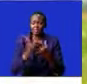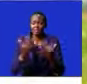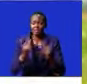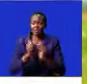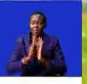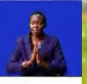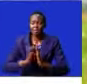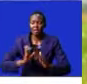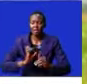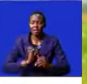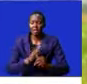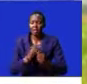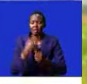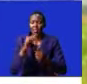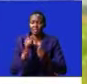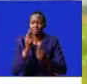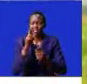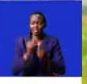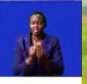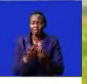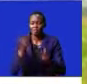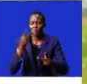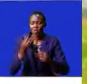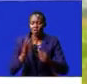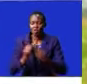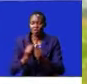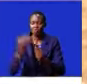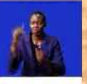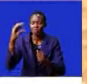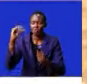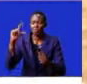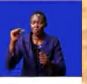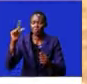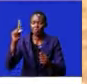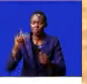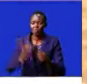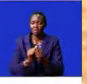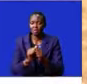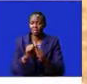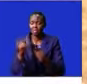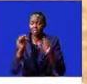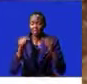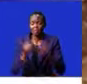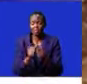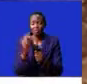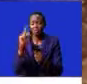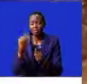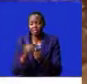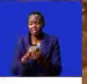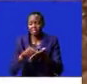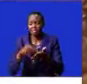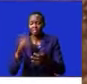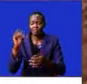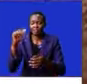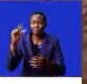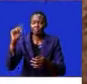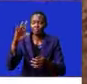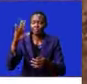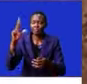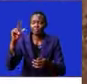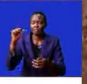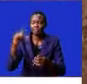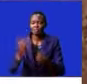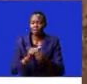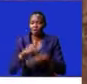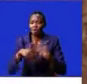as miners, we need to see the value of our gold. There is a possibility that, okay, it is a mineral that everyone now understands